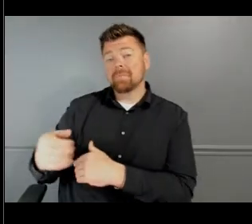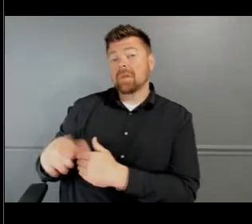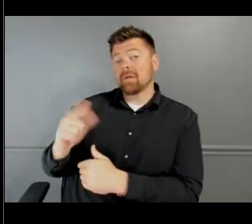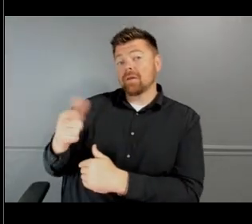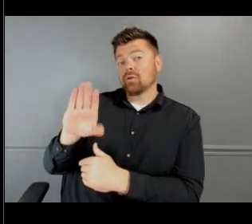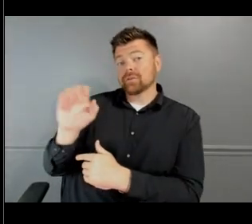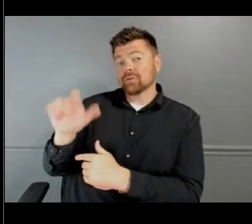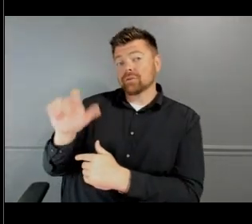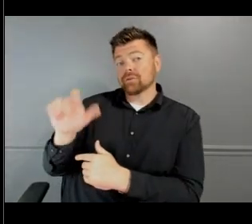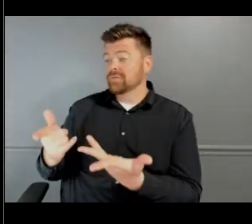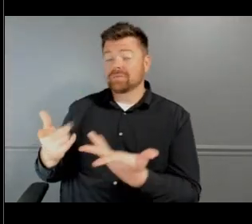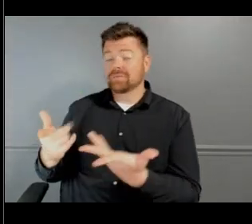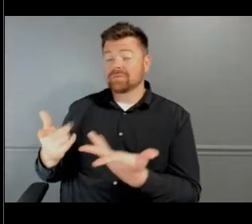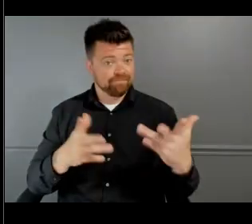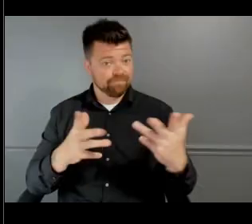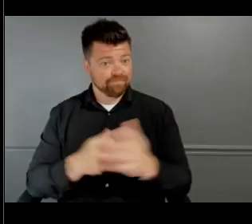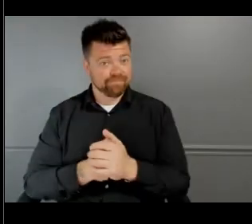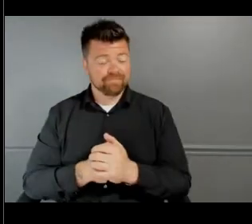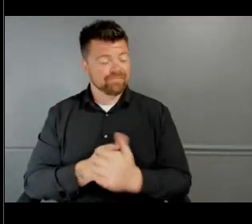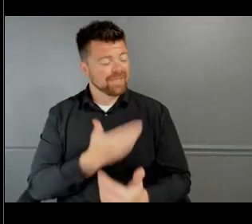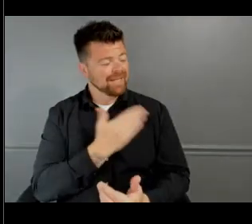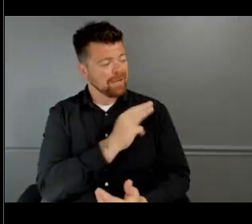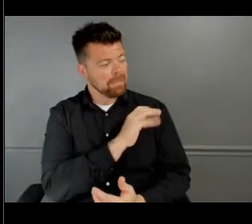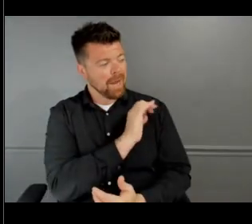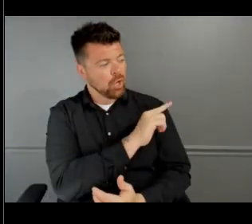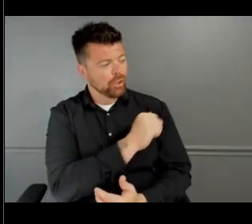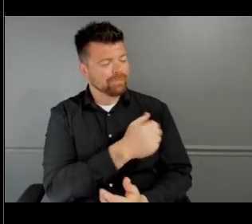closing. Thank you, Michael.